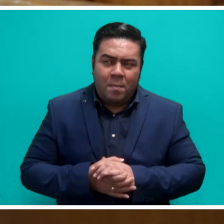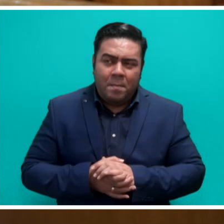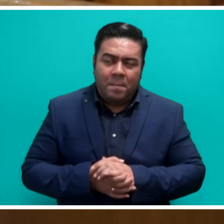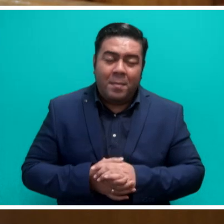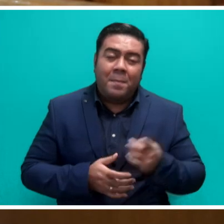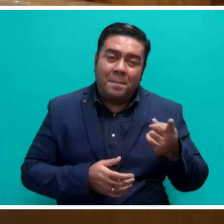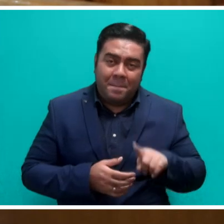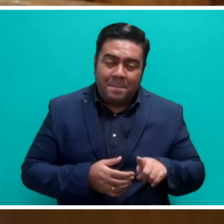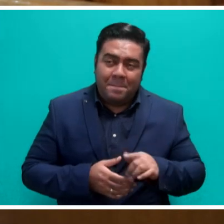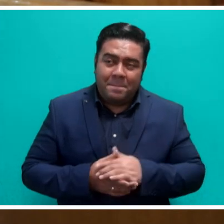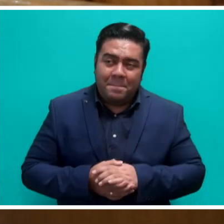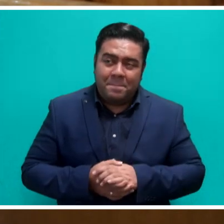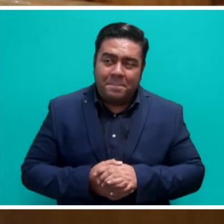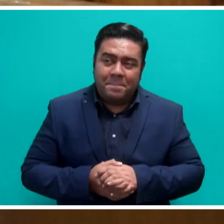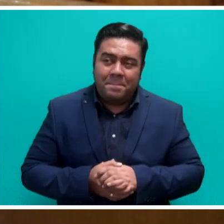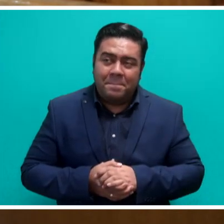and